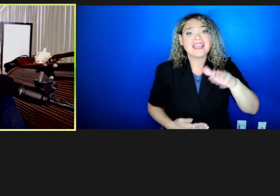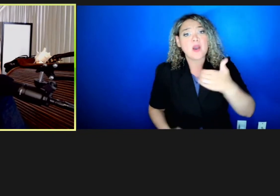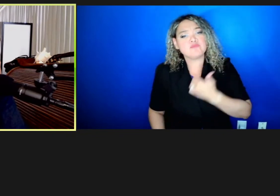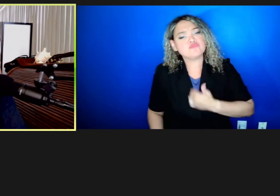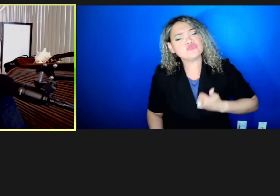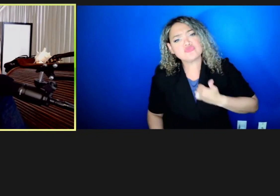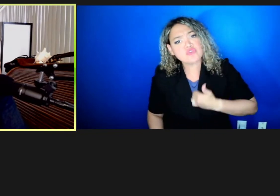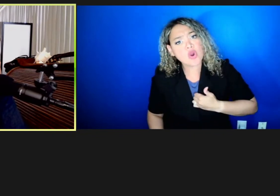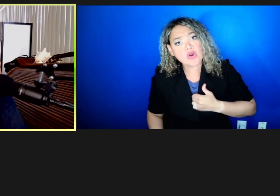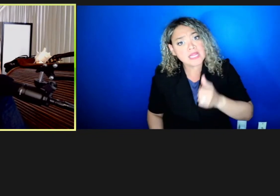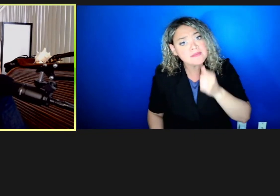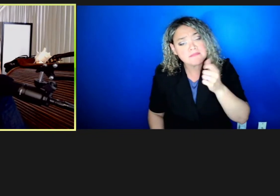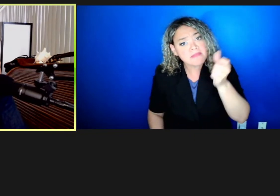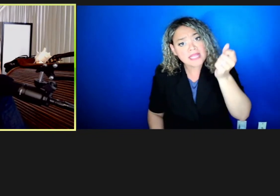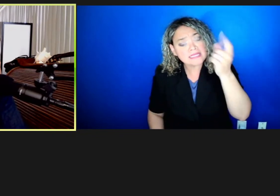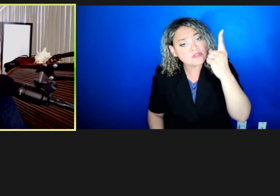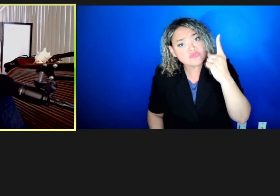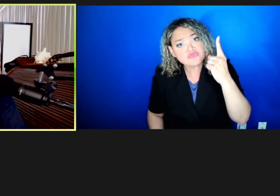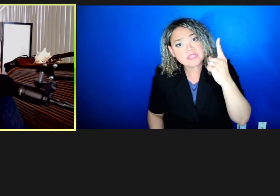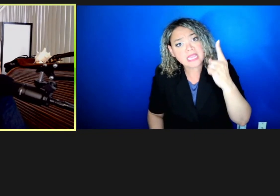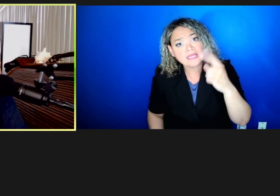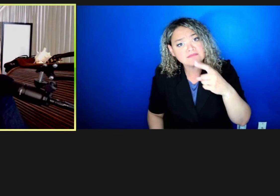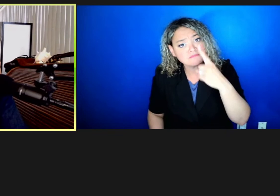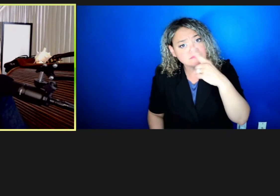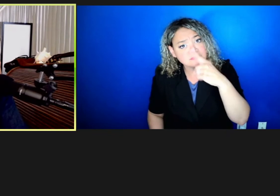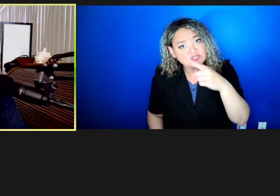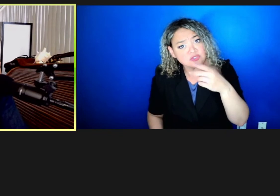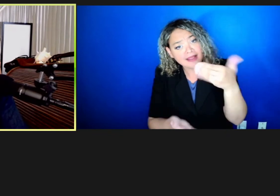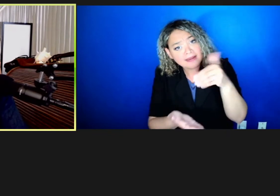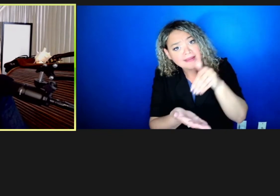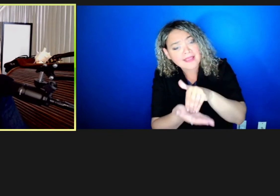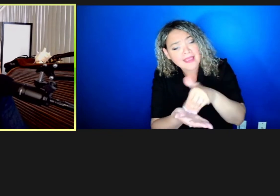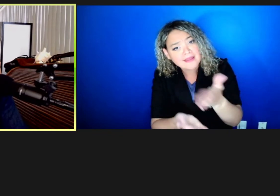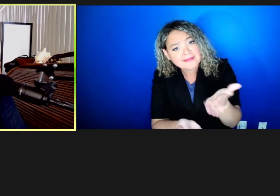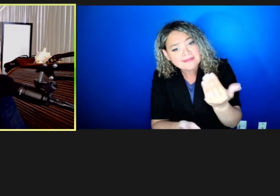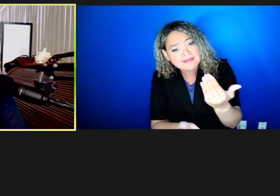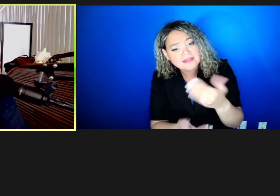I didn't understand." Would you please repeat that?